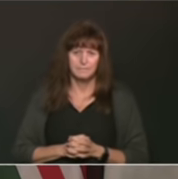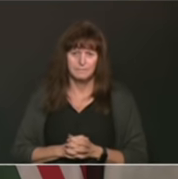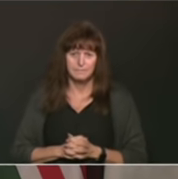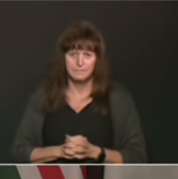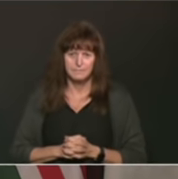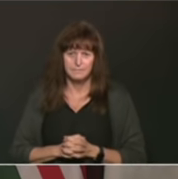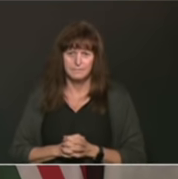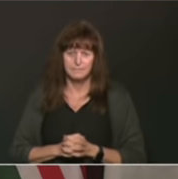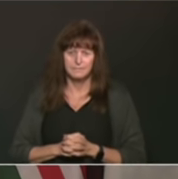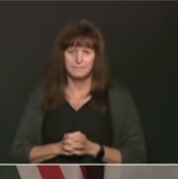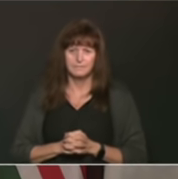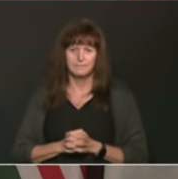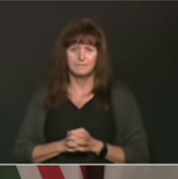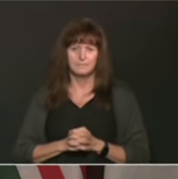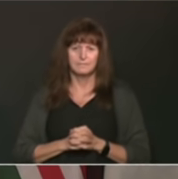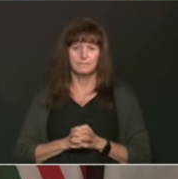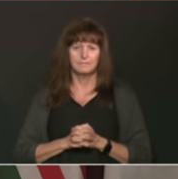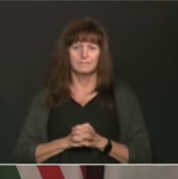festivities.